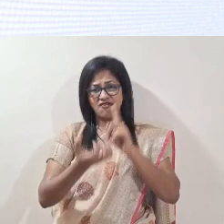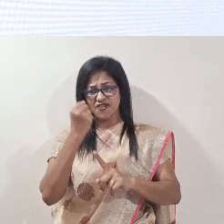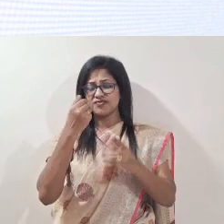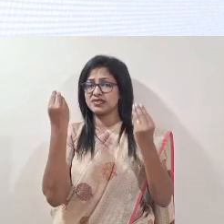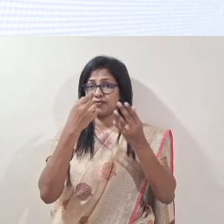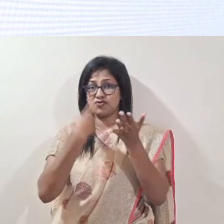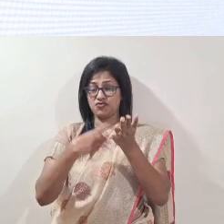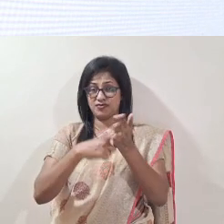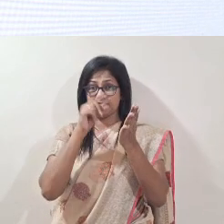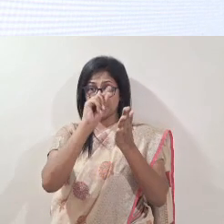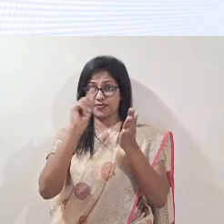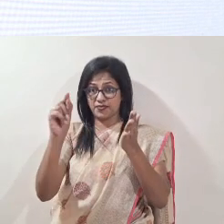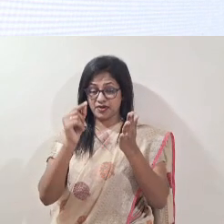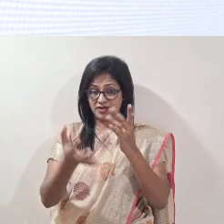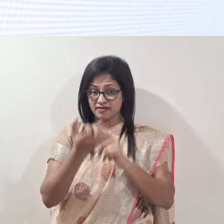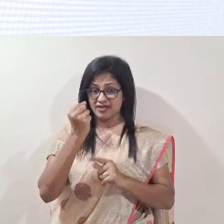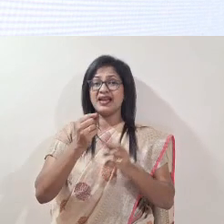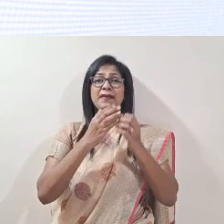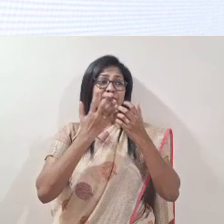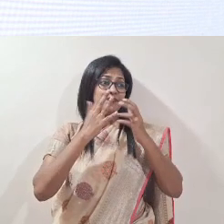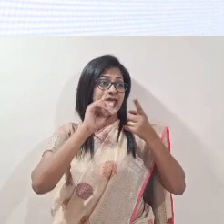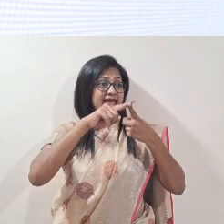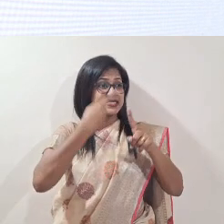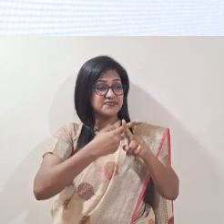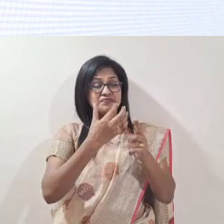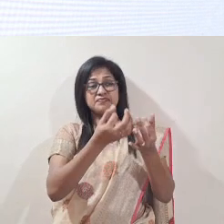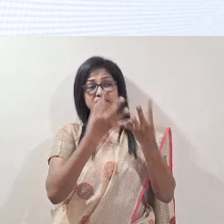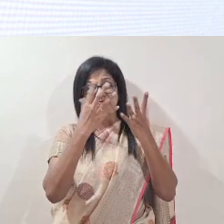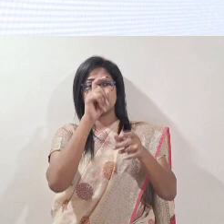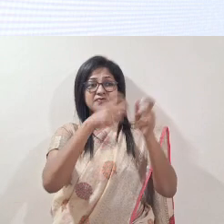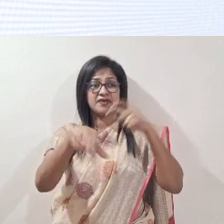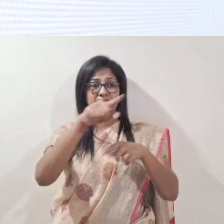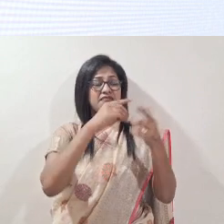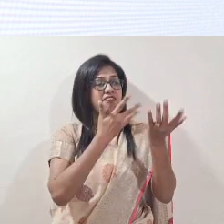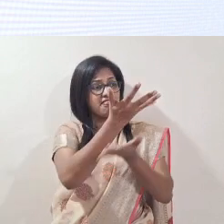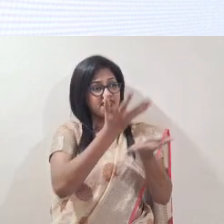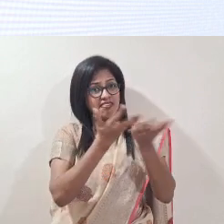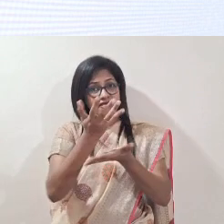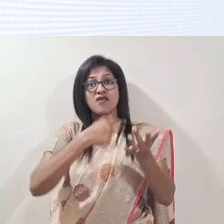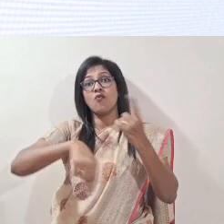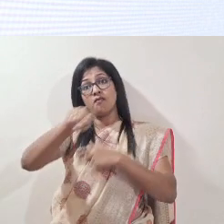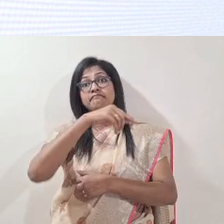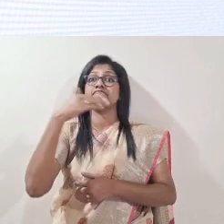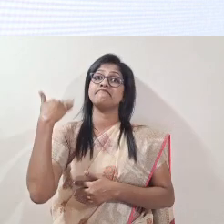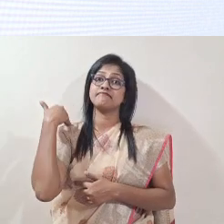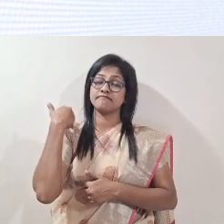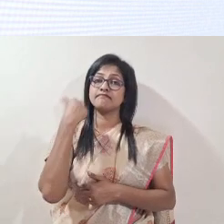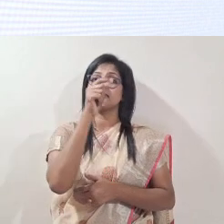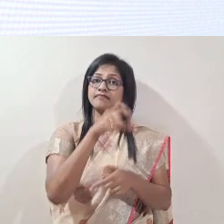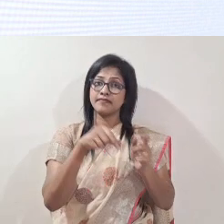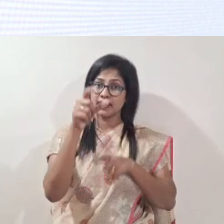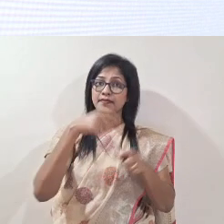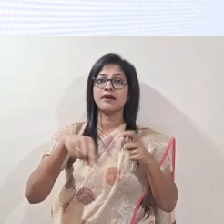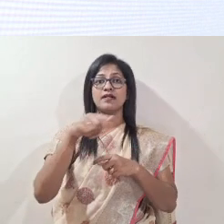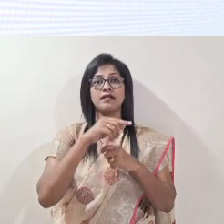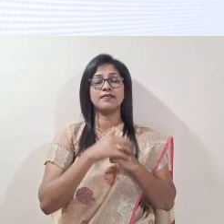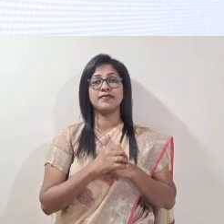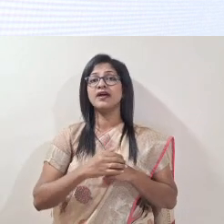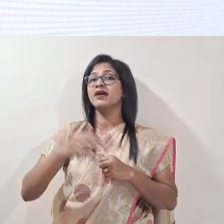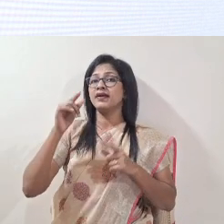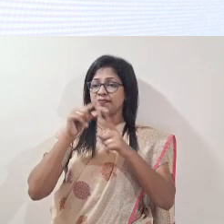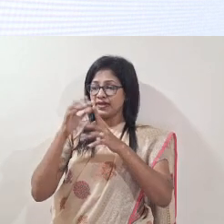parameters through discussion with lot of experts who were there, who were the stakeholders who were working